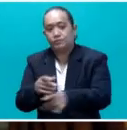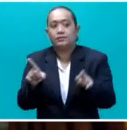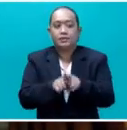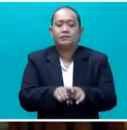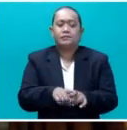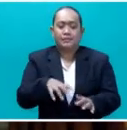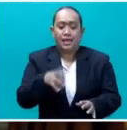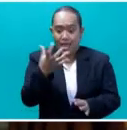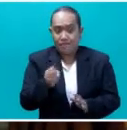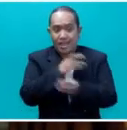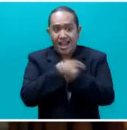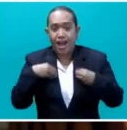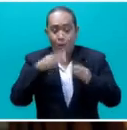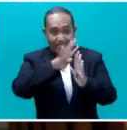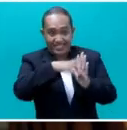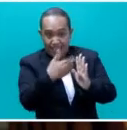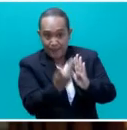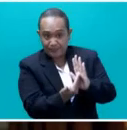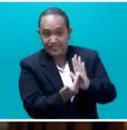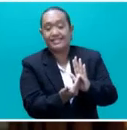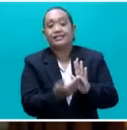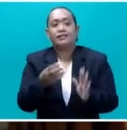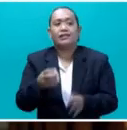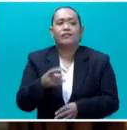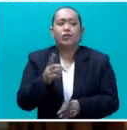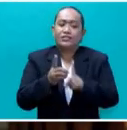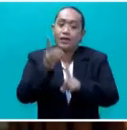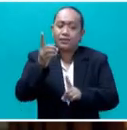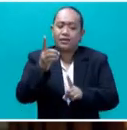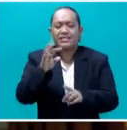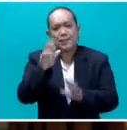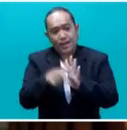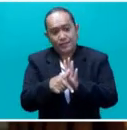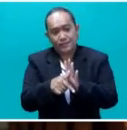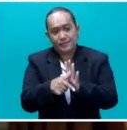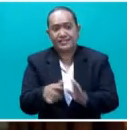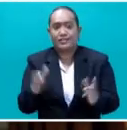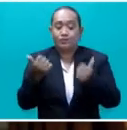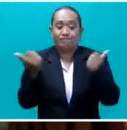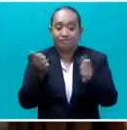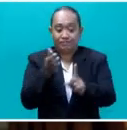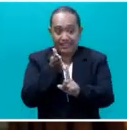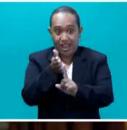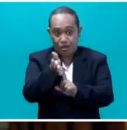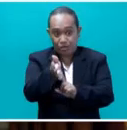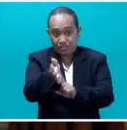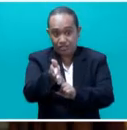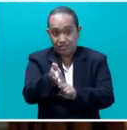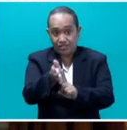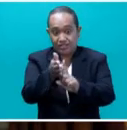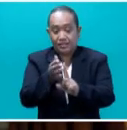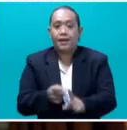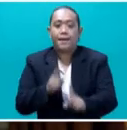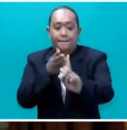schemes, developments in the towns and cities will essentially lack direction and purpose. It must be recognized that town